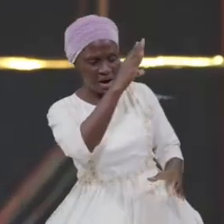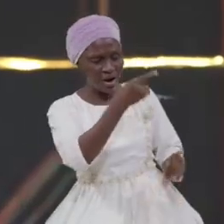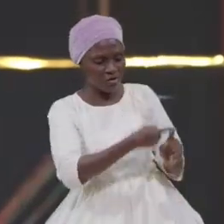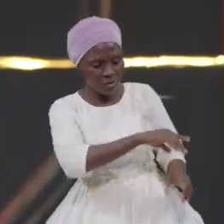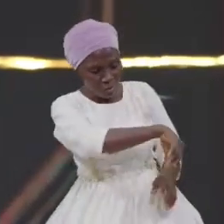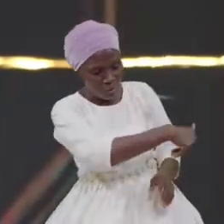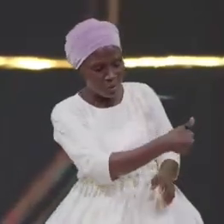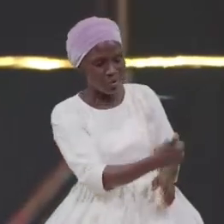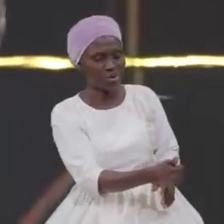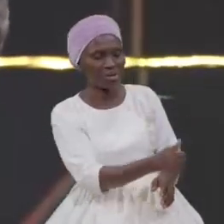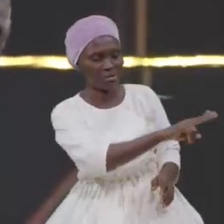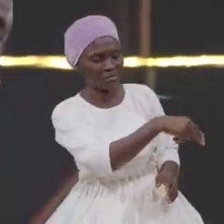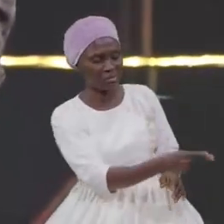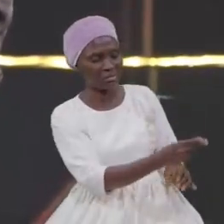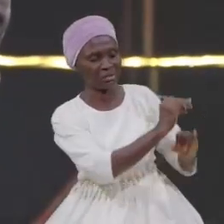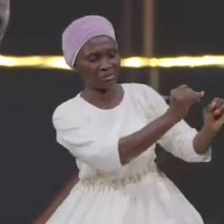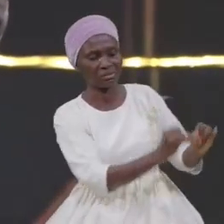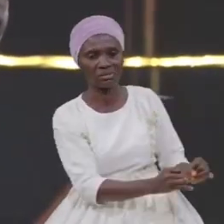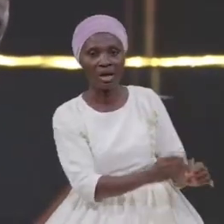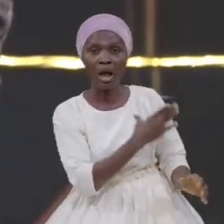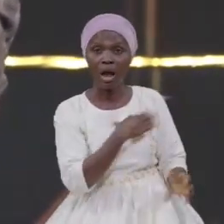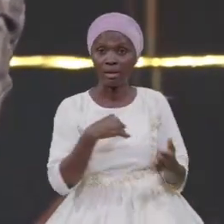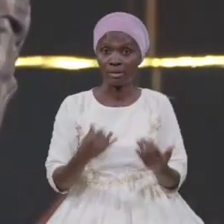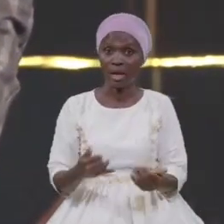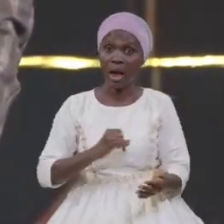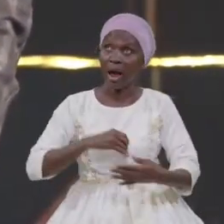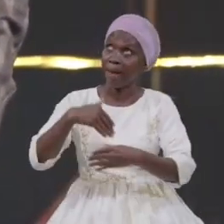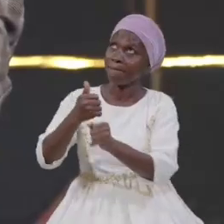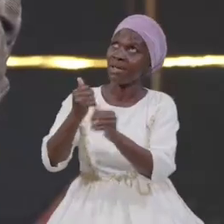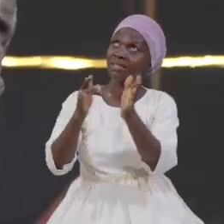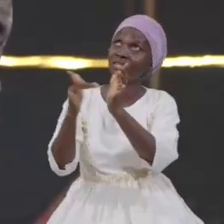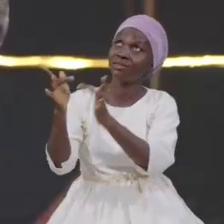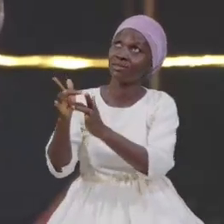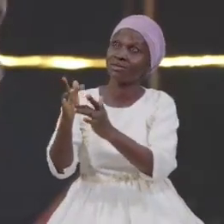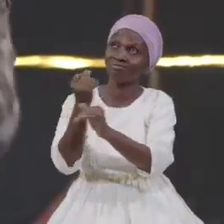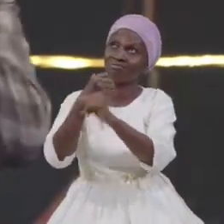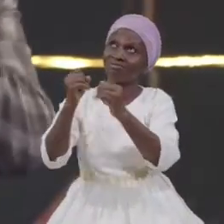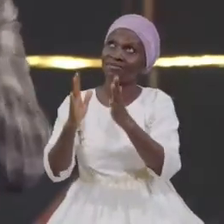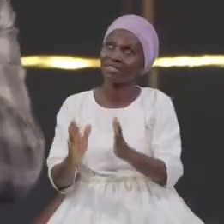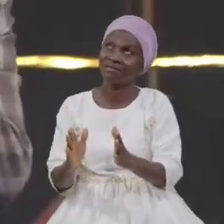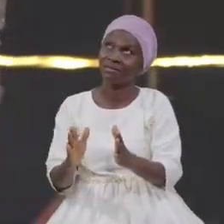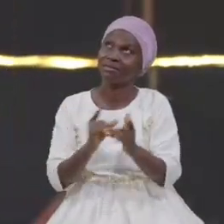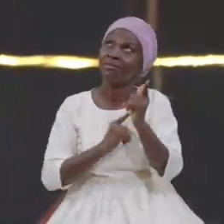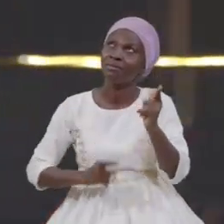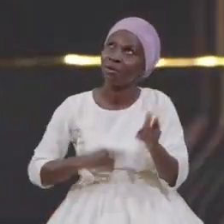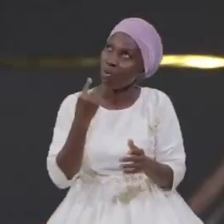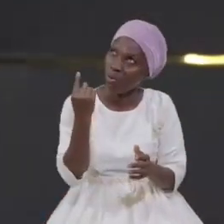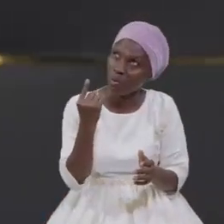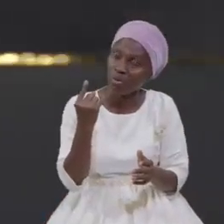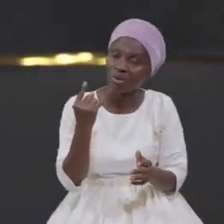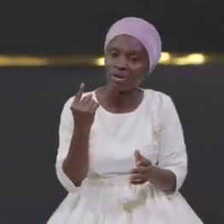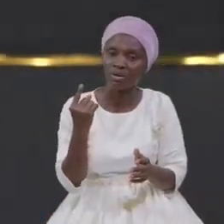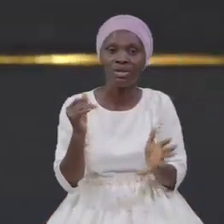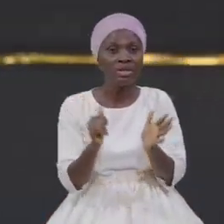entities, and I make Jesus Savior, Lord alone. That's